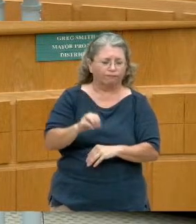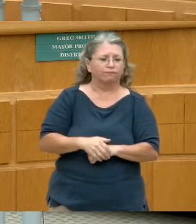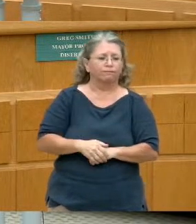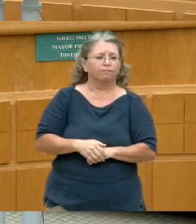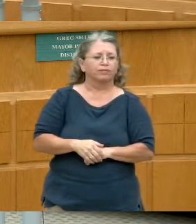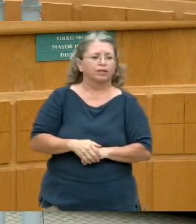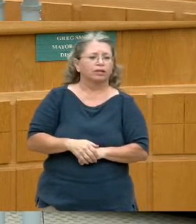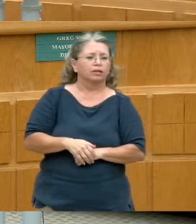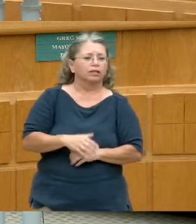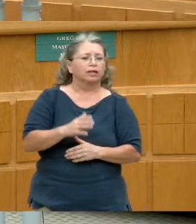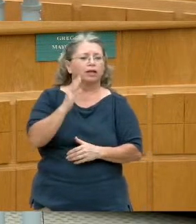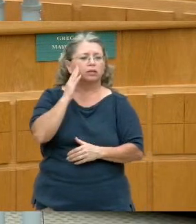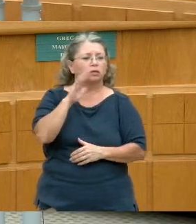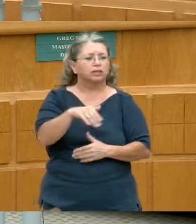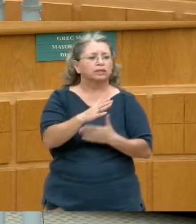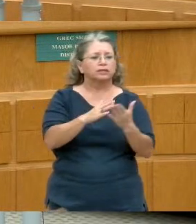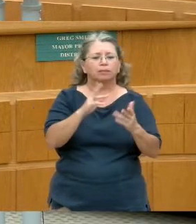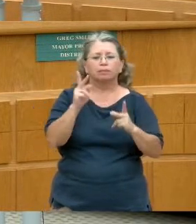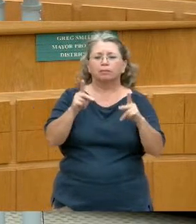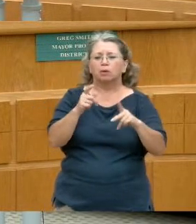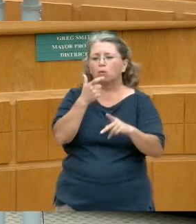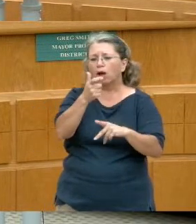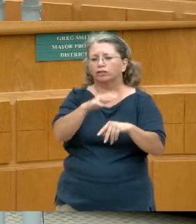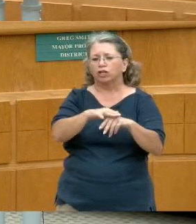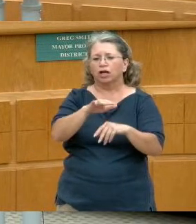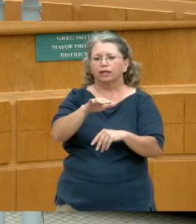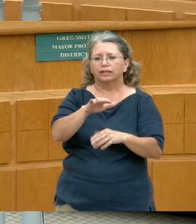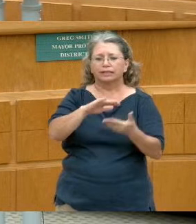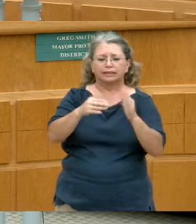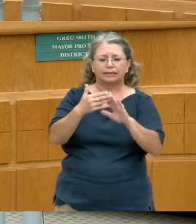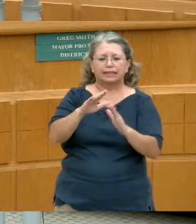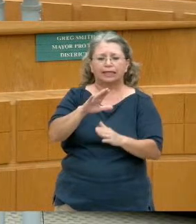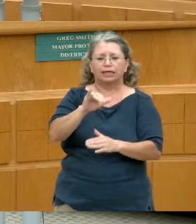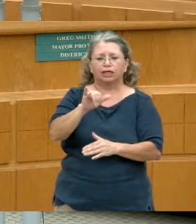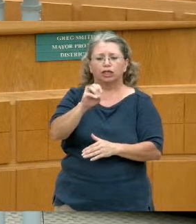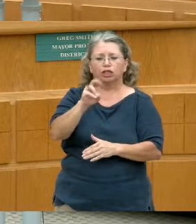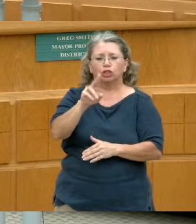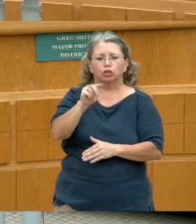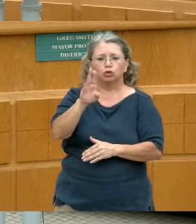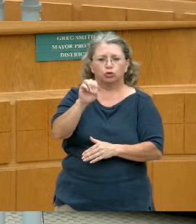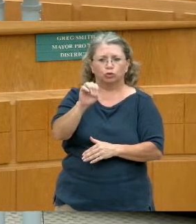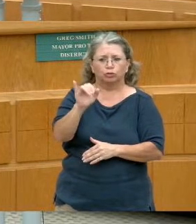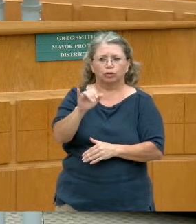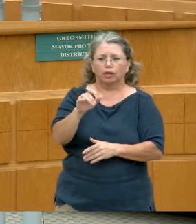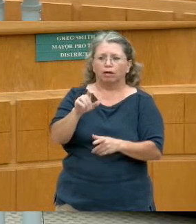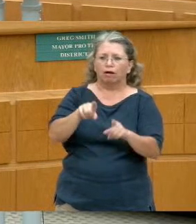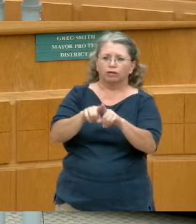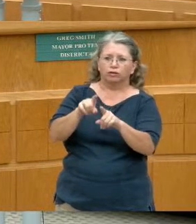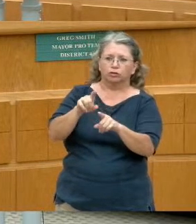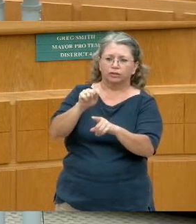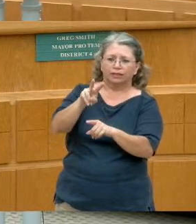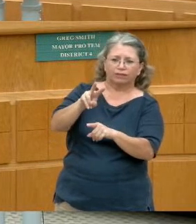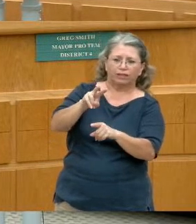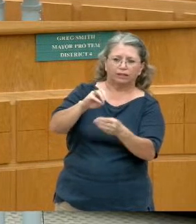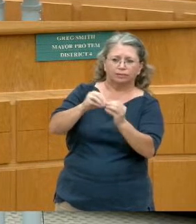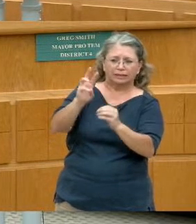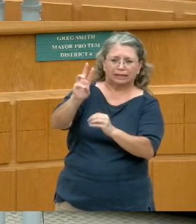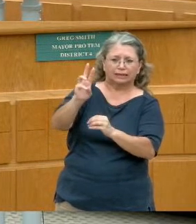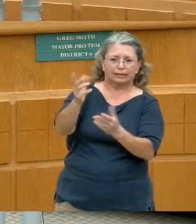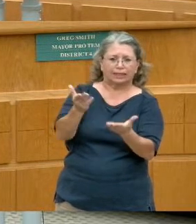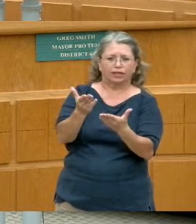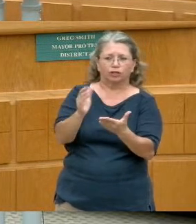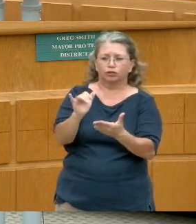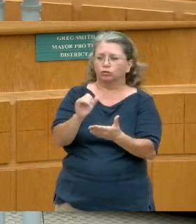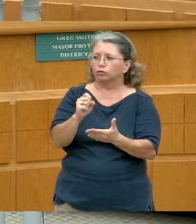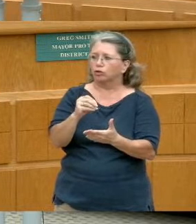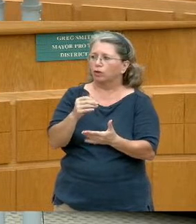on our YouTube station or channel, and we do have Chris Six here covering it as well for us, and so we appreciate them being here. And with that, let me